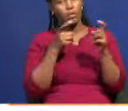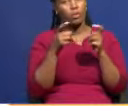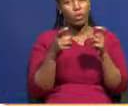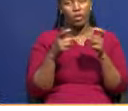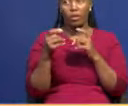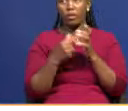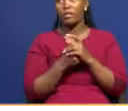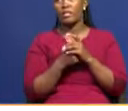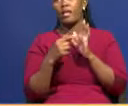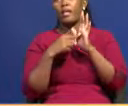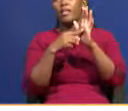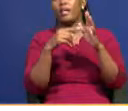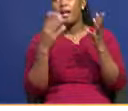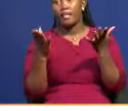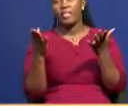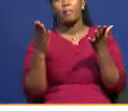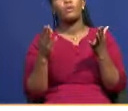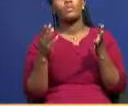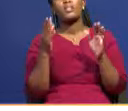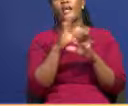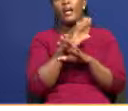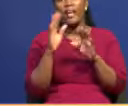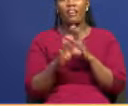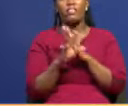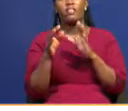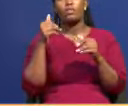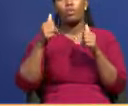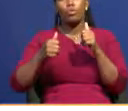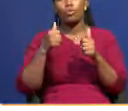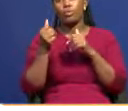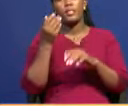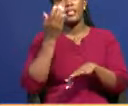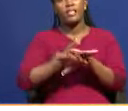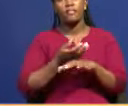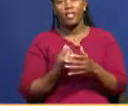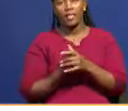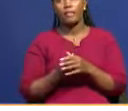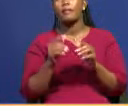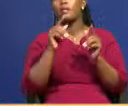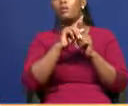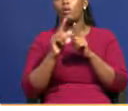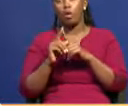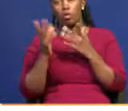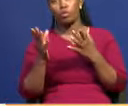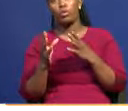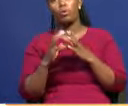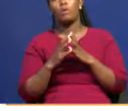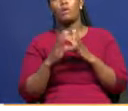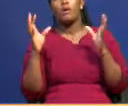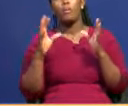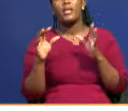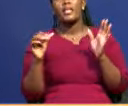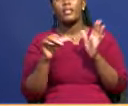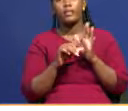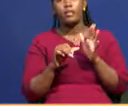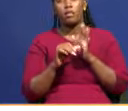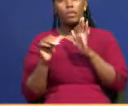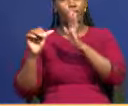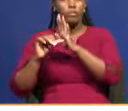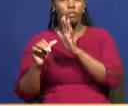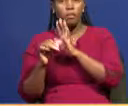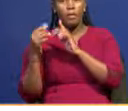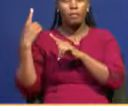bills mm-hmm. and everything that is going to drain. Okay. And again, the biggest problem that we will experience